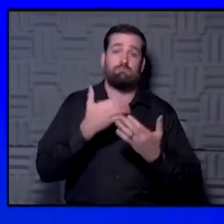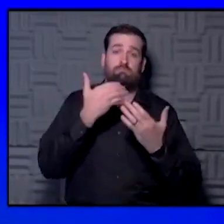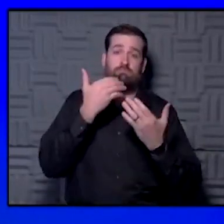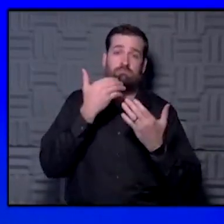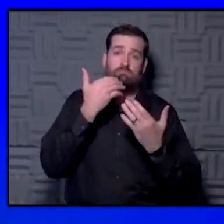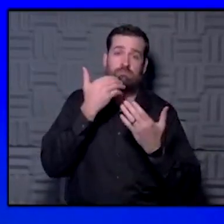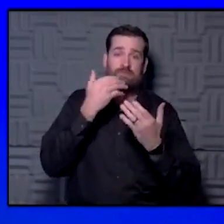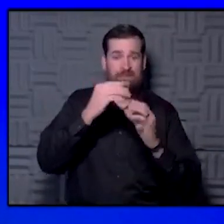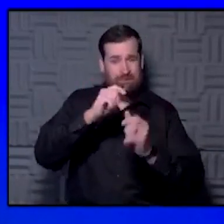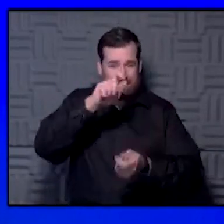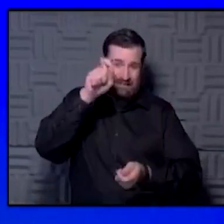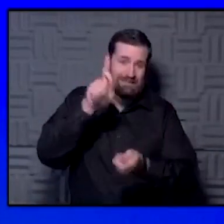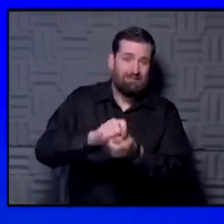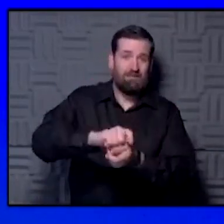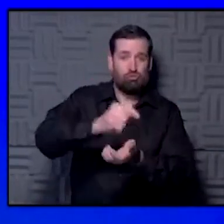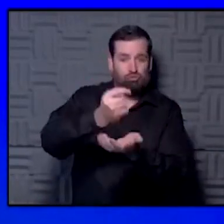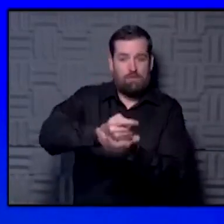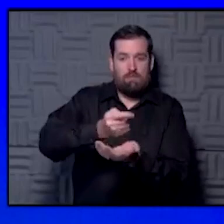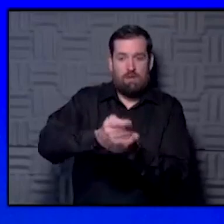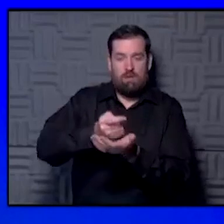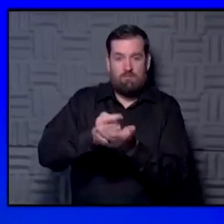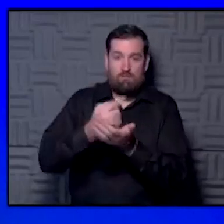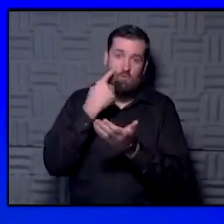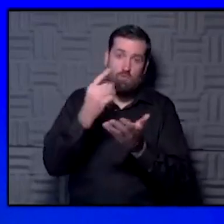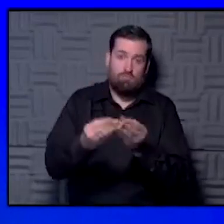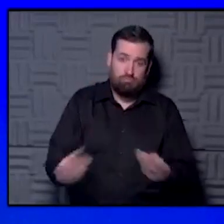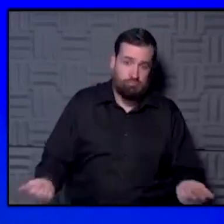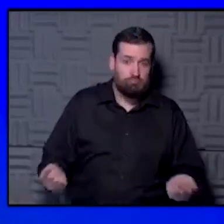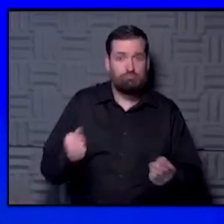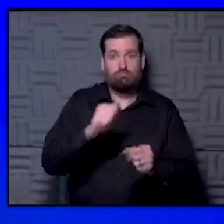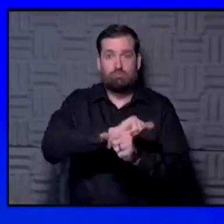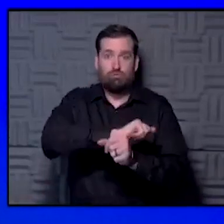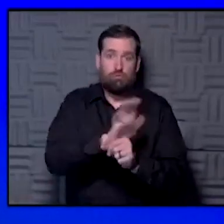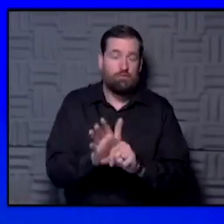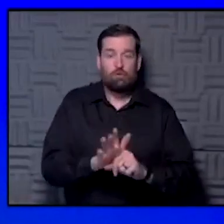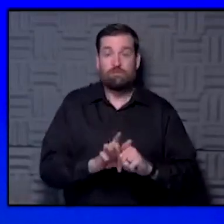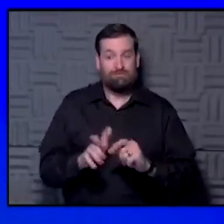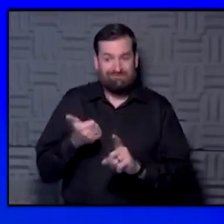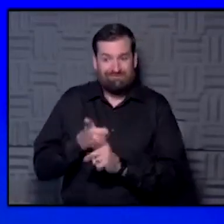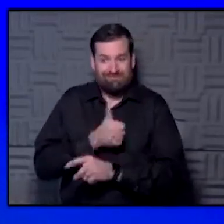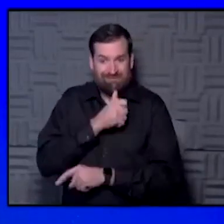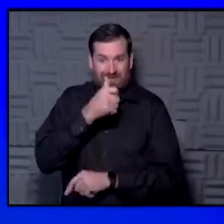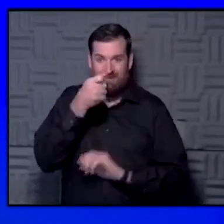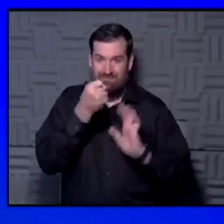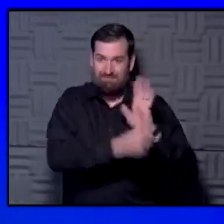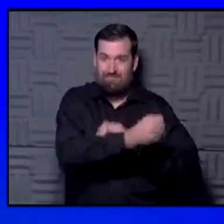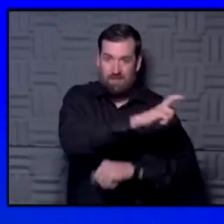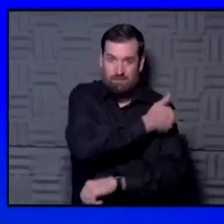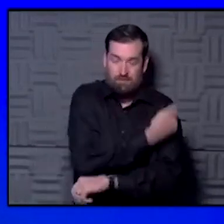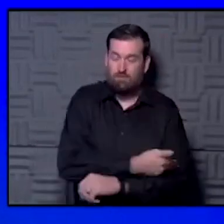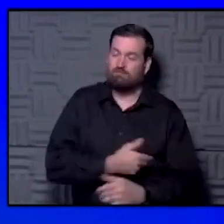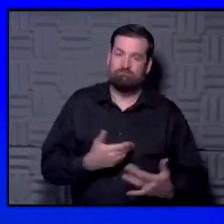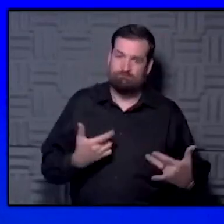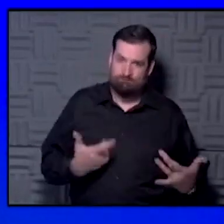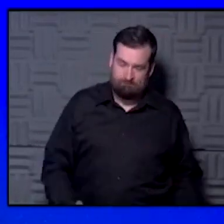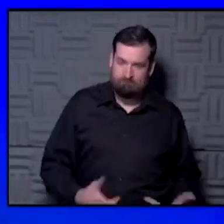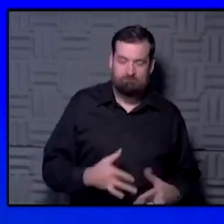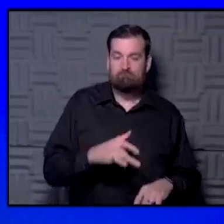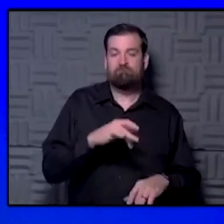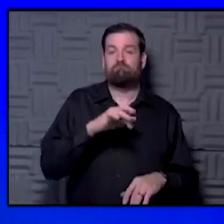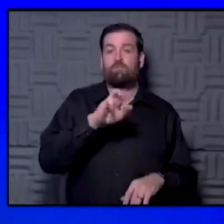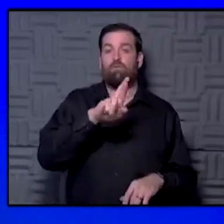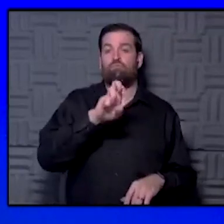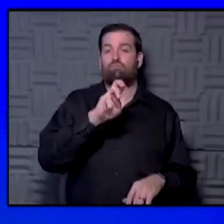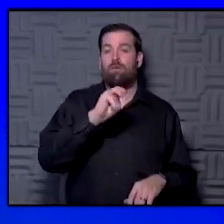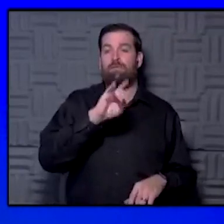there's no treatment plan for somebody who has the disease and is not in the hospital. Typically for remdesivir, which is